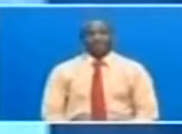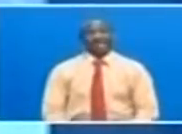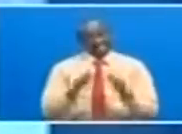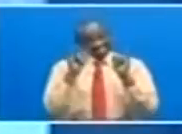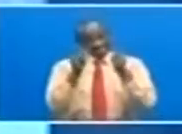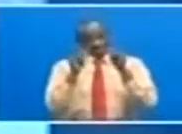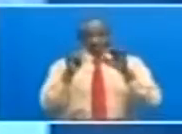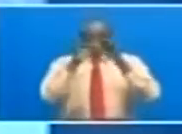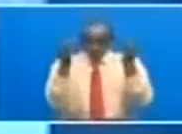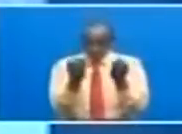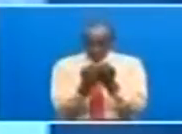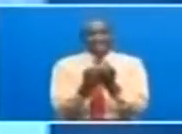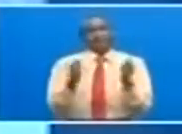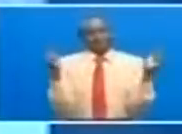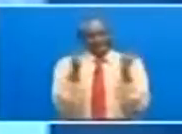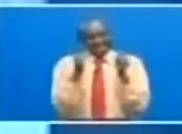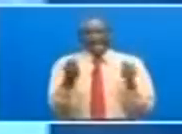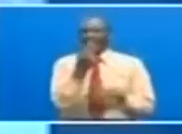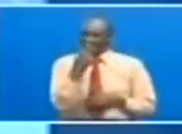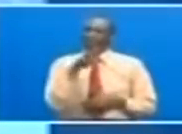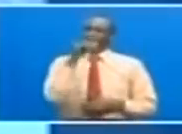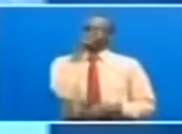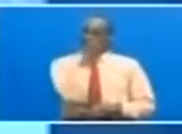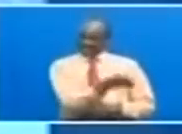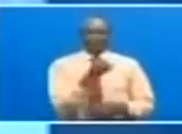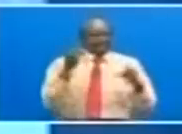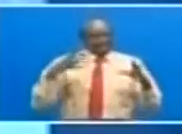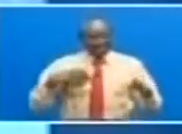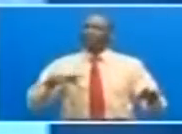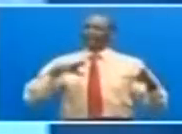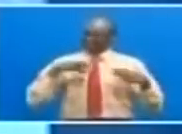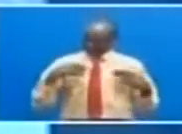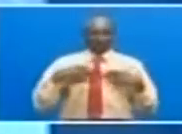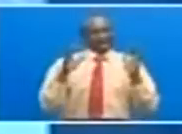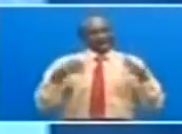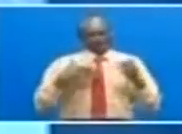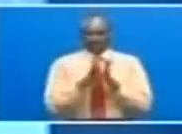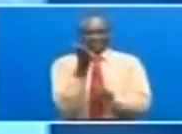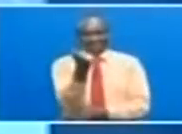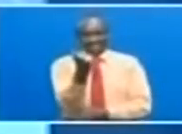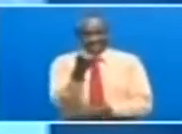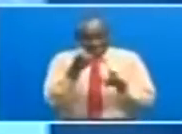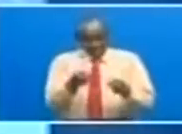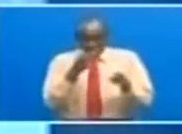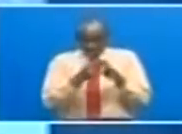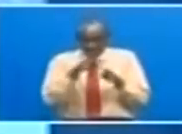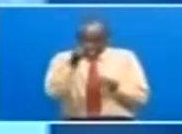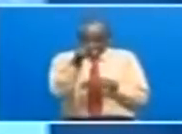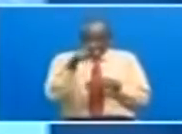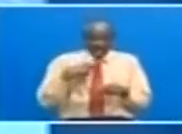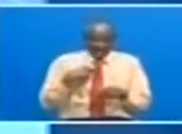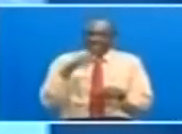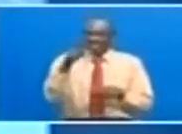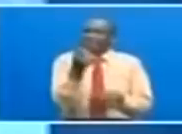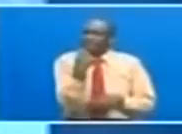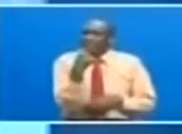News of the world's first malaria vaccine has been received with optimism across the globe. Going by the trade name Mosquirix, the drug